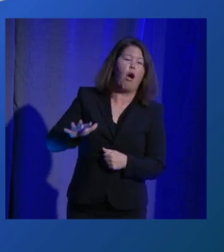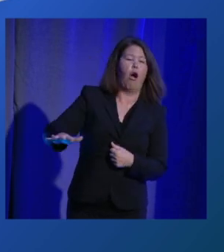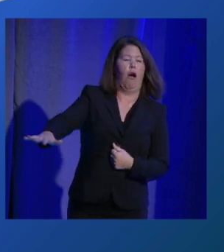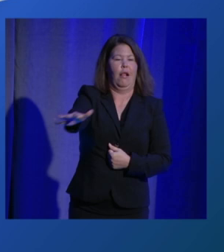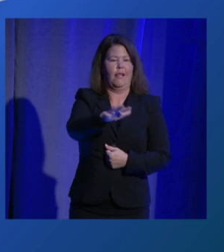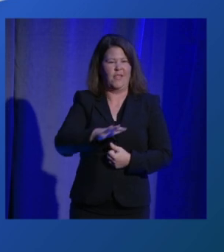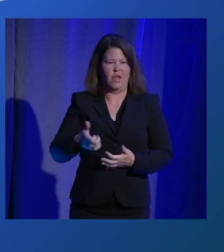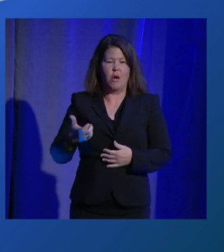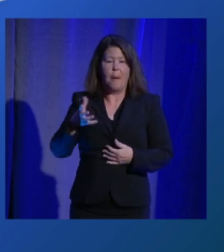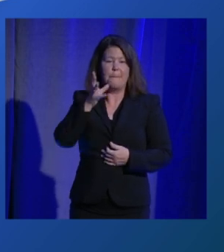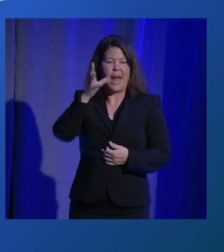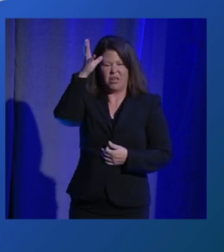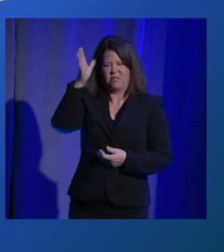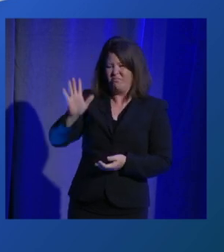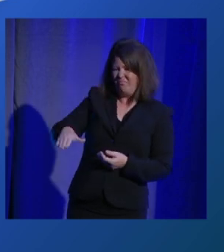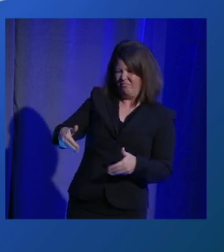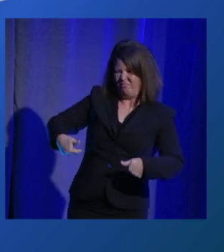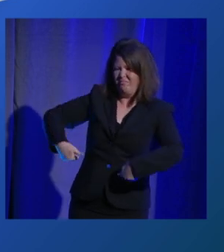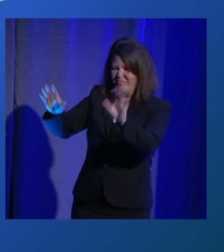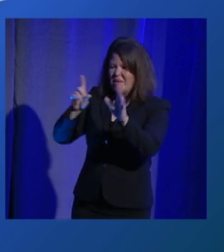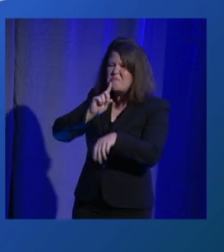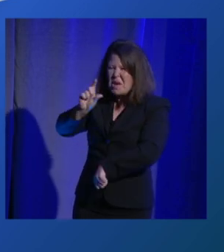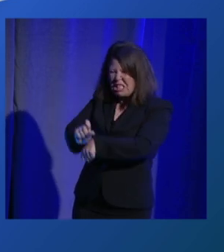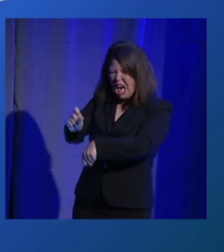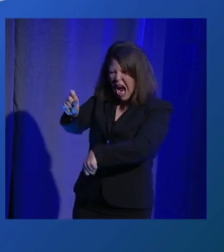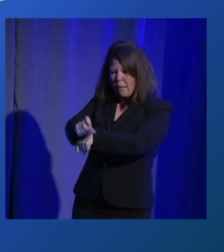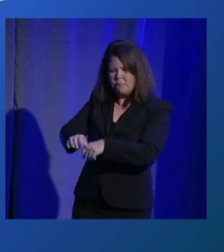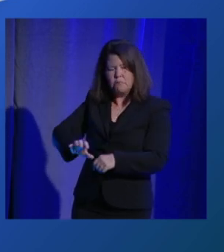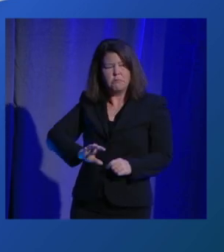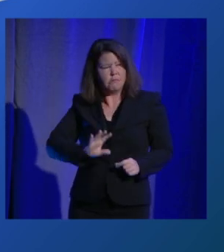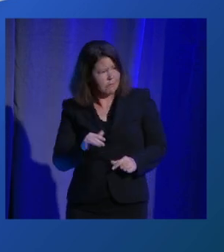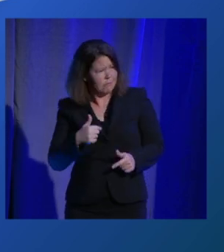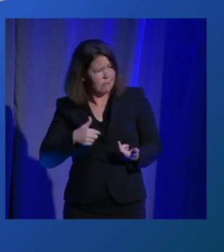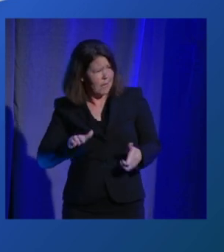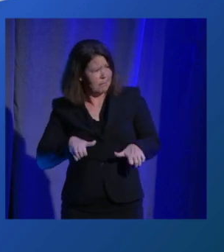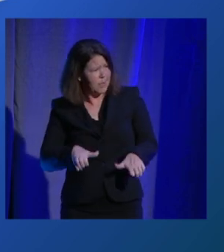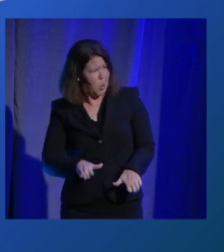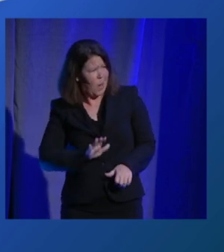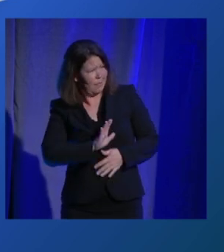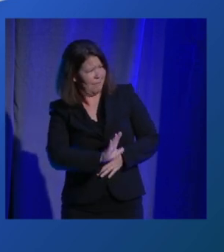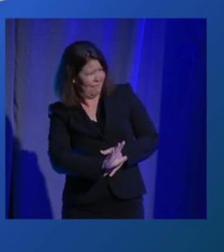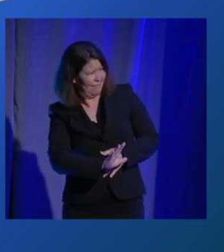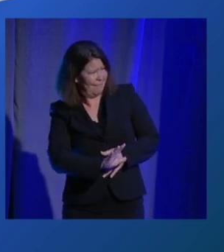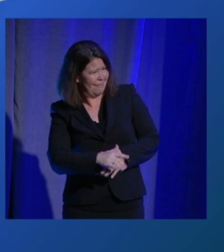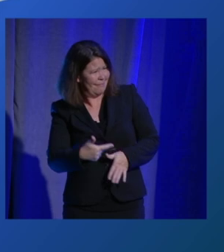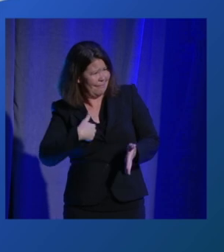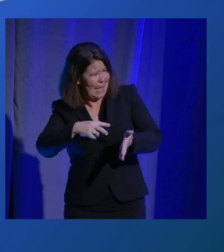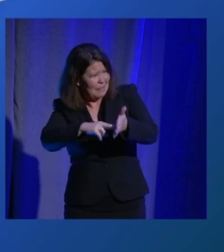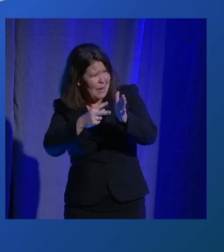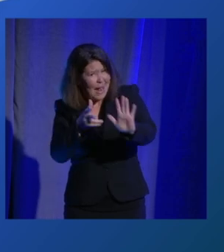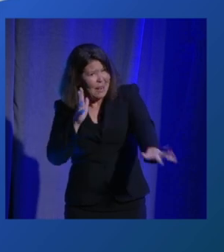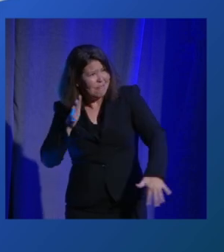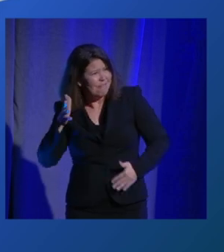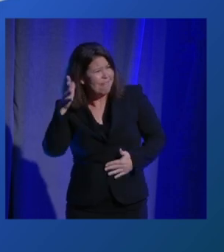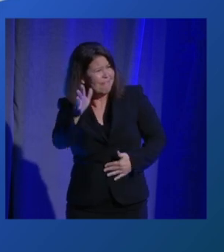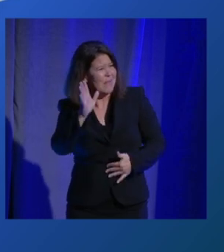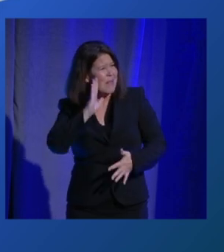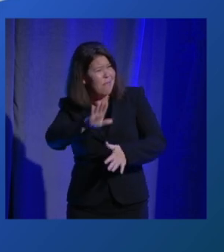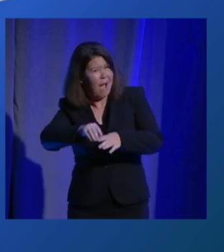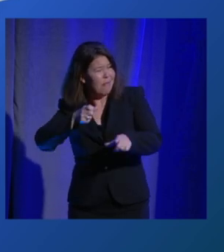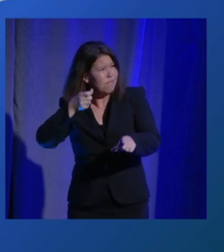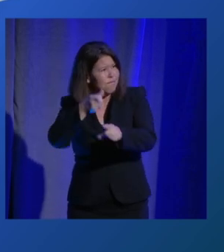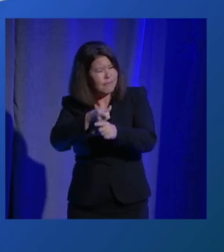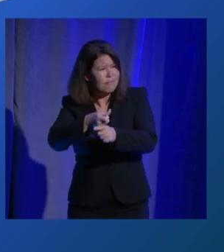get a real job you can tell them that that's what you're doing you're going to be defining a new industry that fundamentally doesn't really